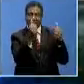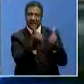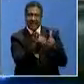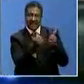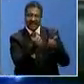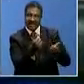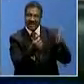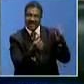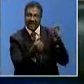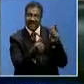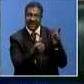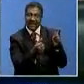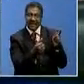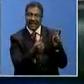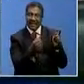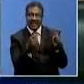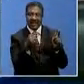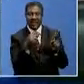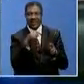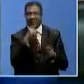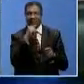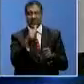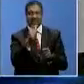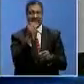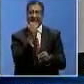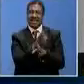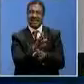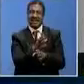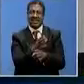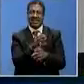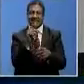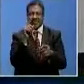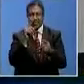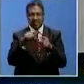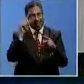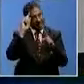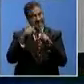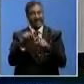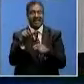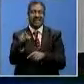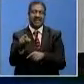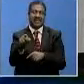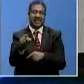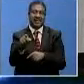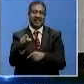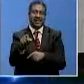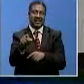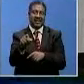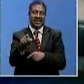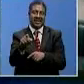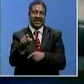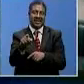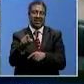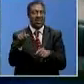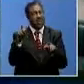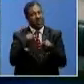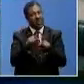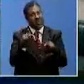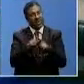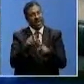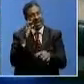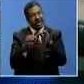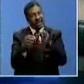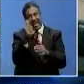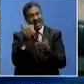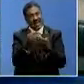didn't seem to be ready for this. And you even wonder, Madam, whether anything was done at